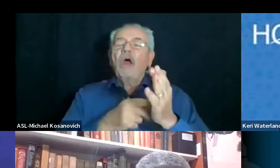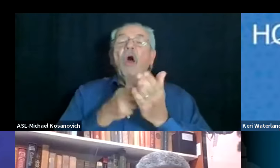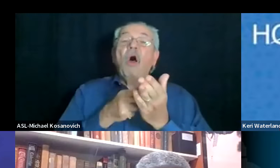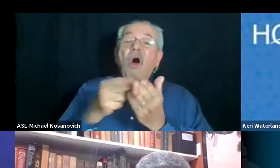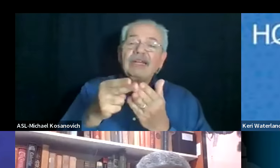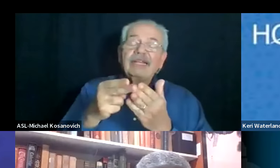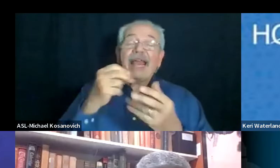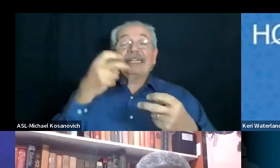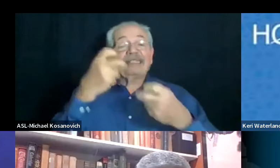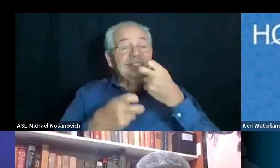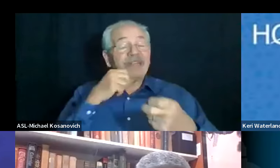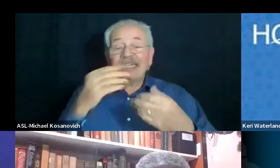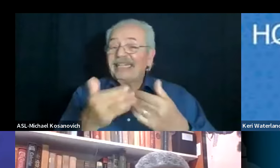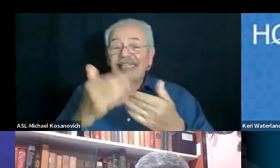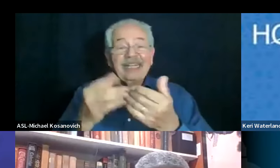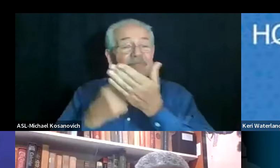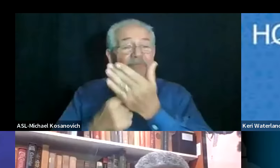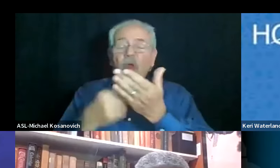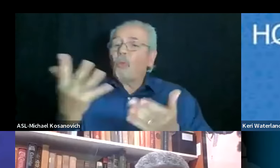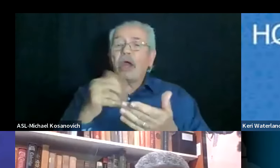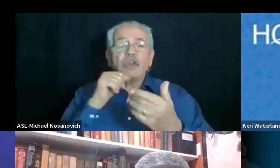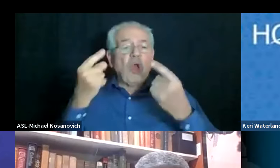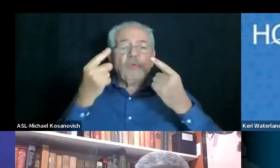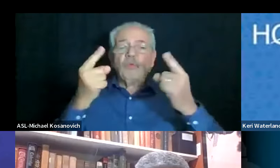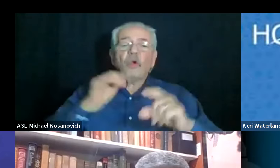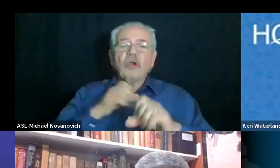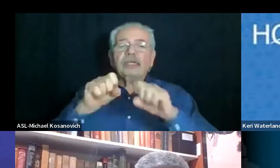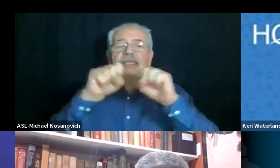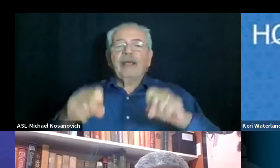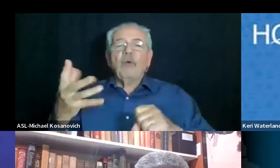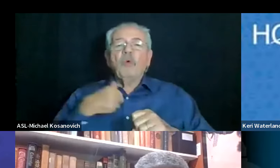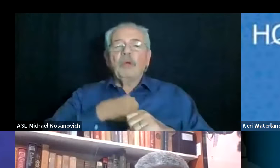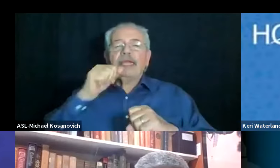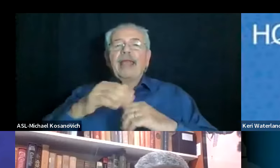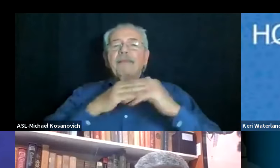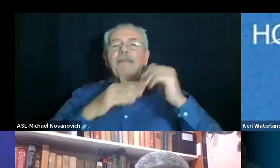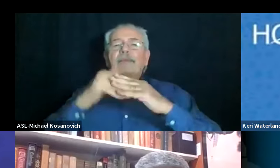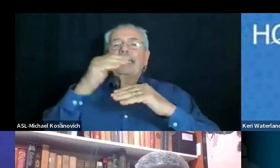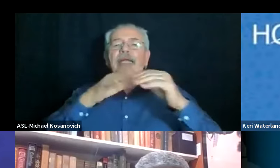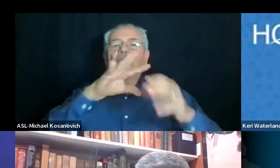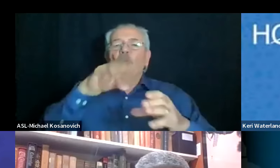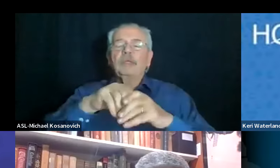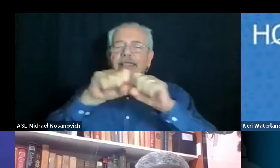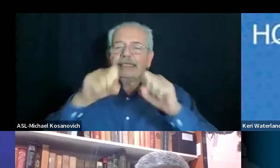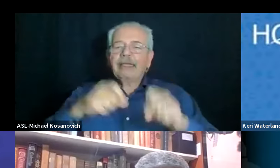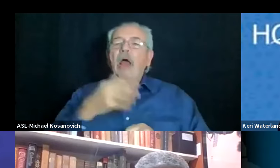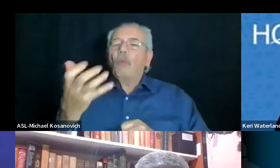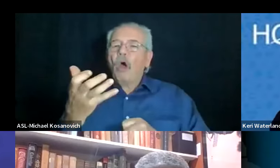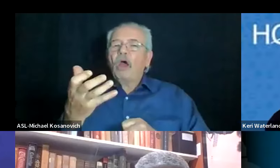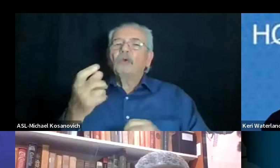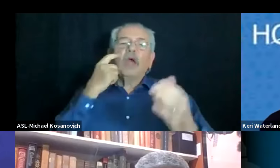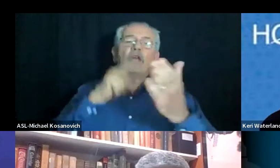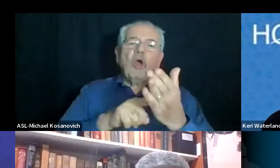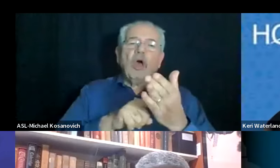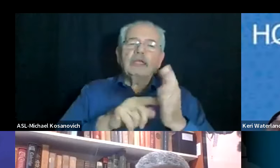conversations about what is not working in our system and what we can build from in our system. So I want to really acknowledge